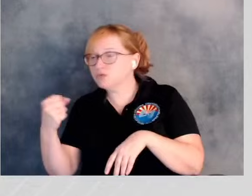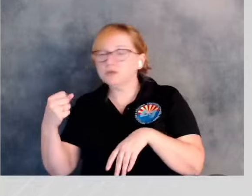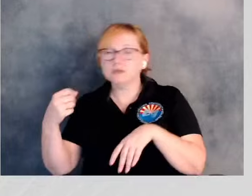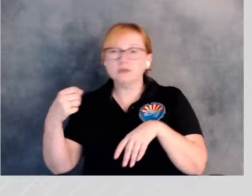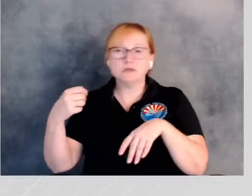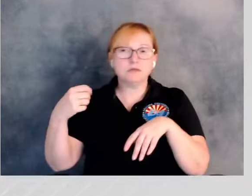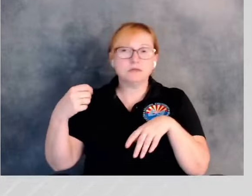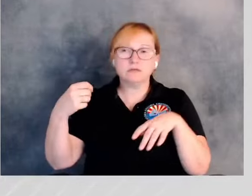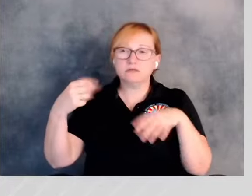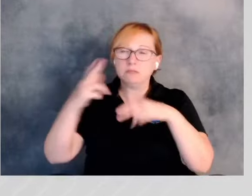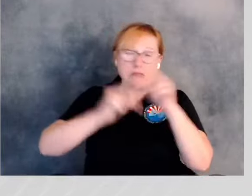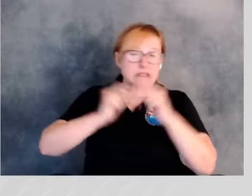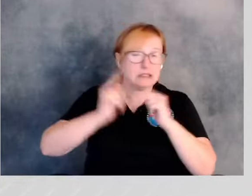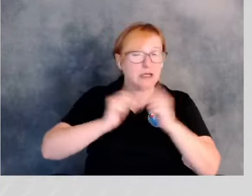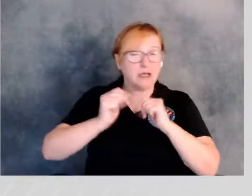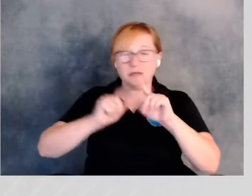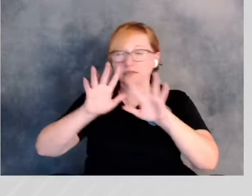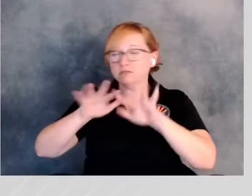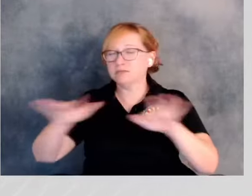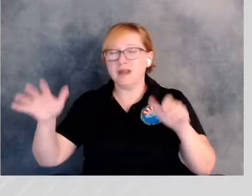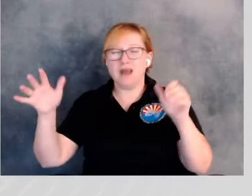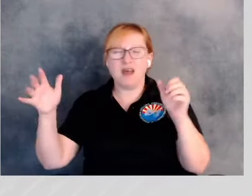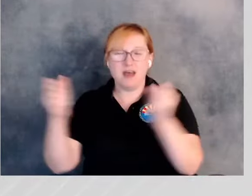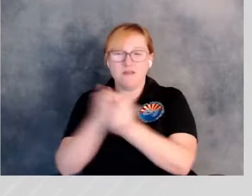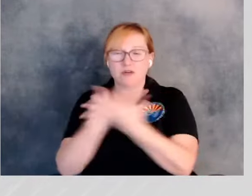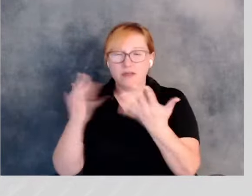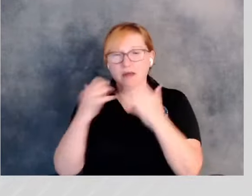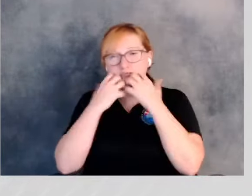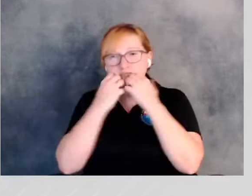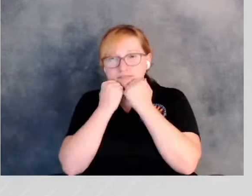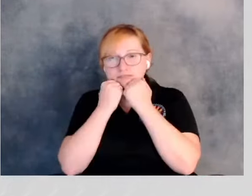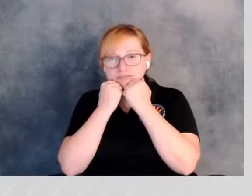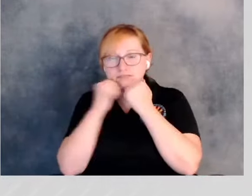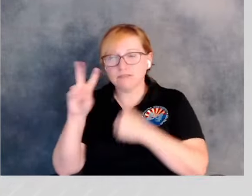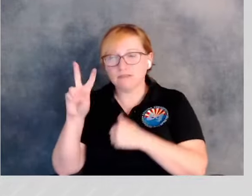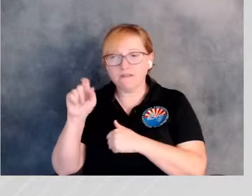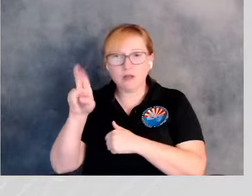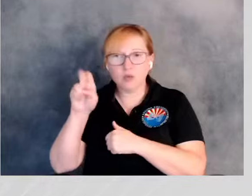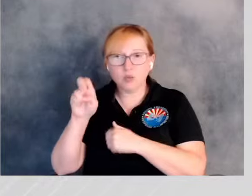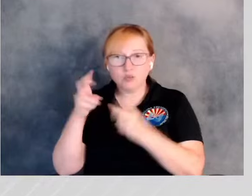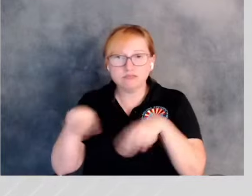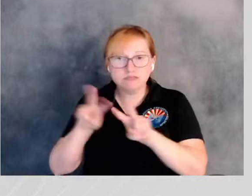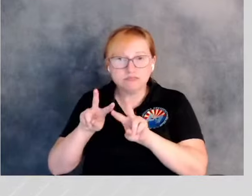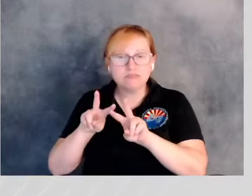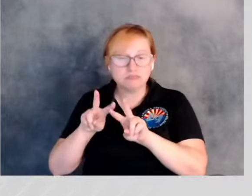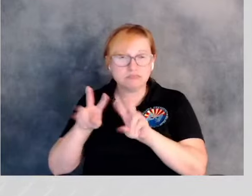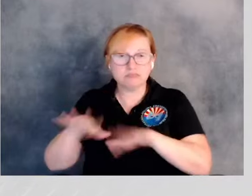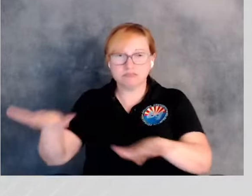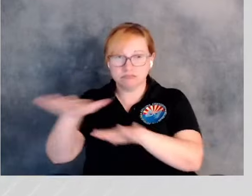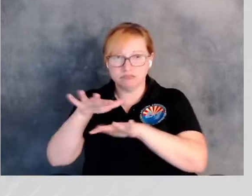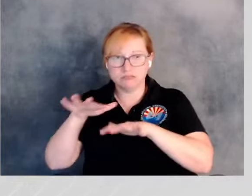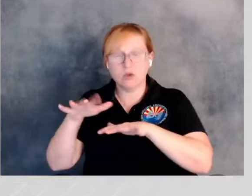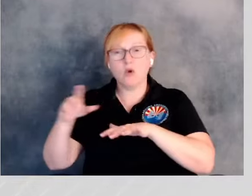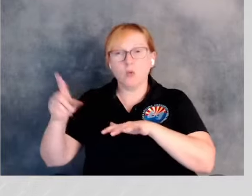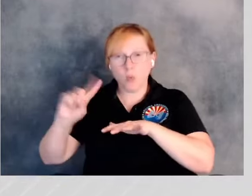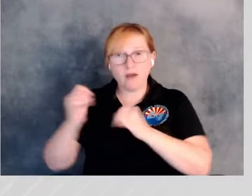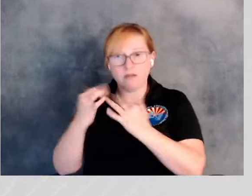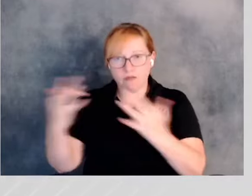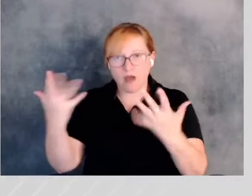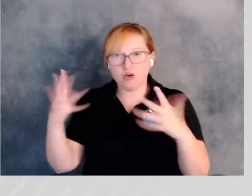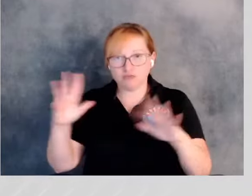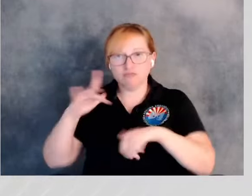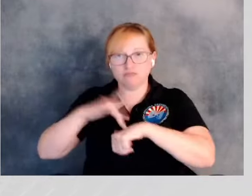everything that you could possibly think of that would be a value at risk that we have in the county where the burned area was. And then we